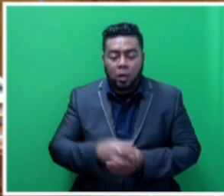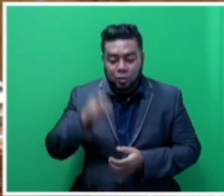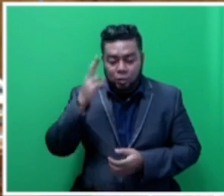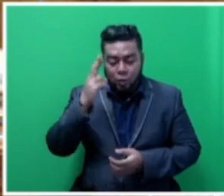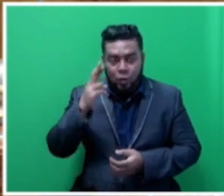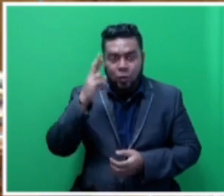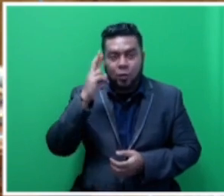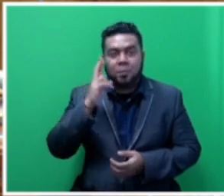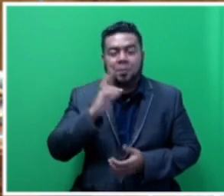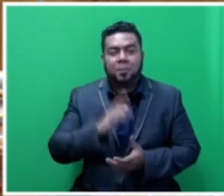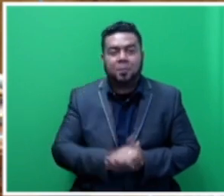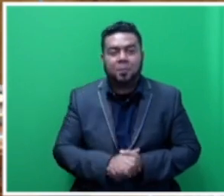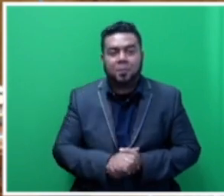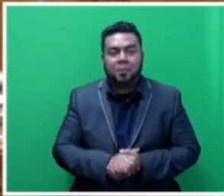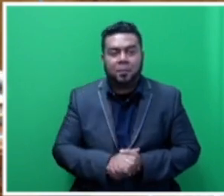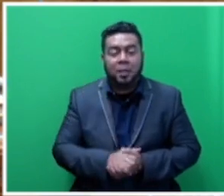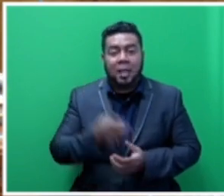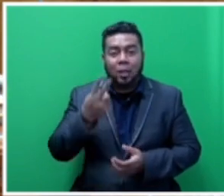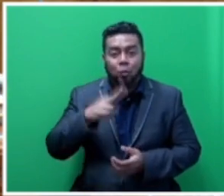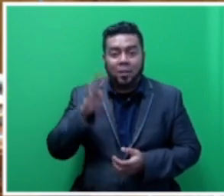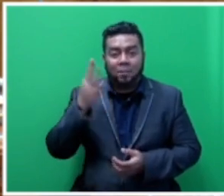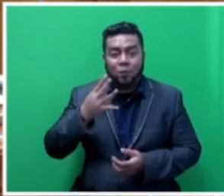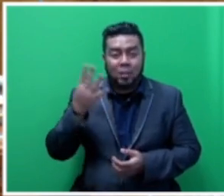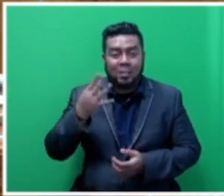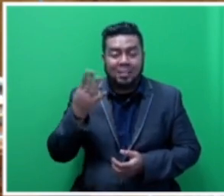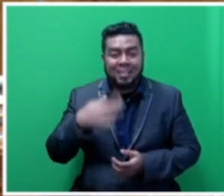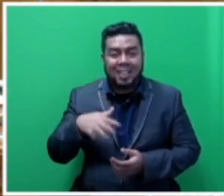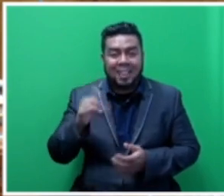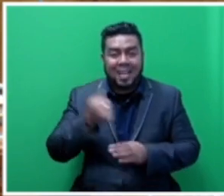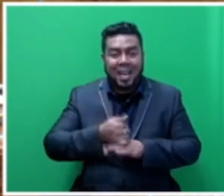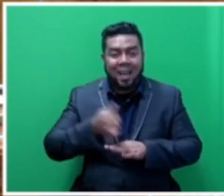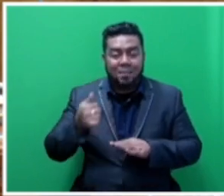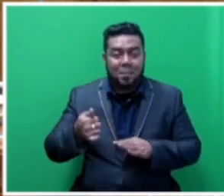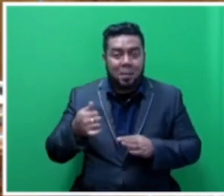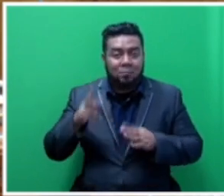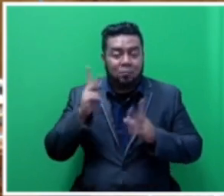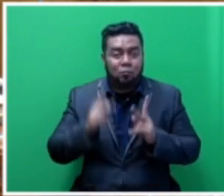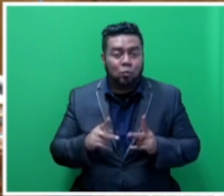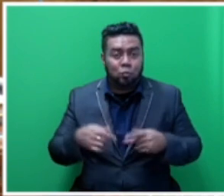Sir, in 2014, the government fiscal strategy,